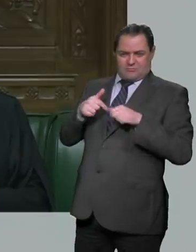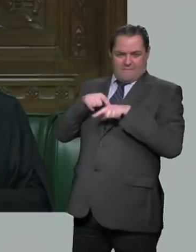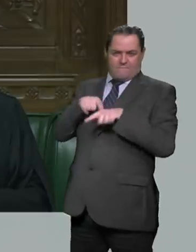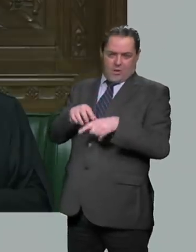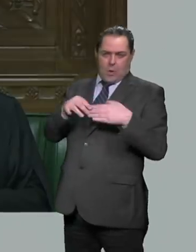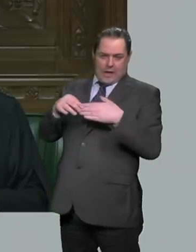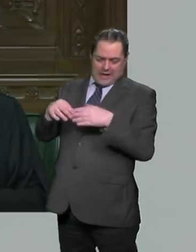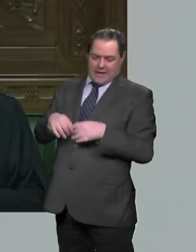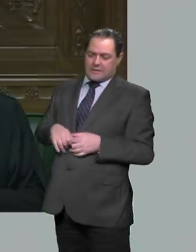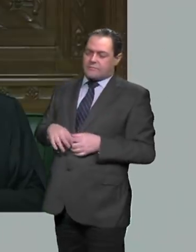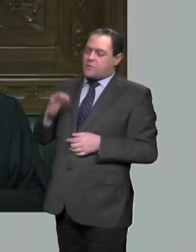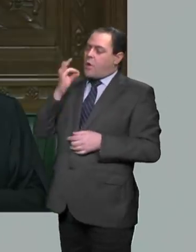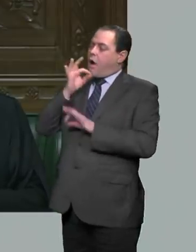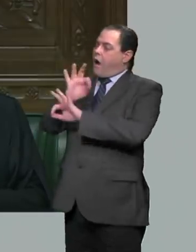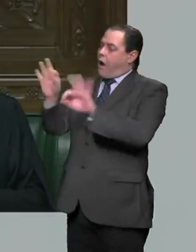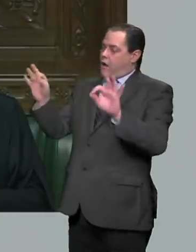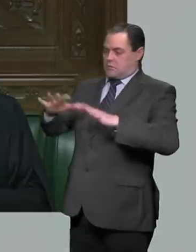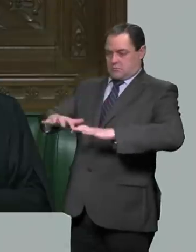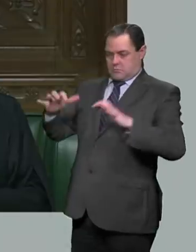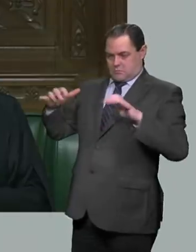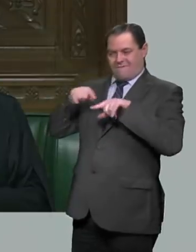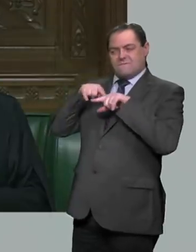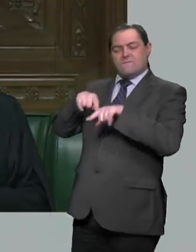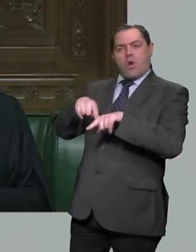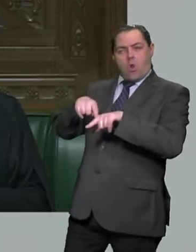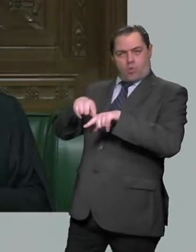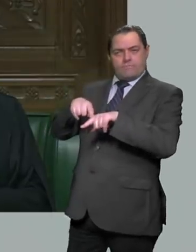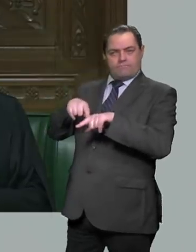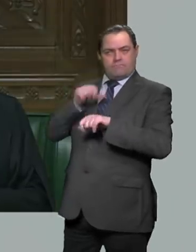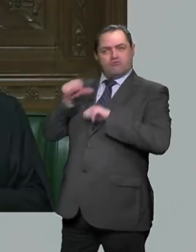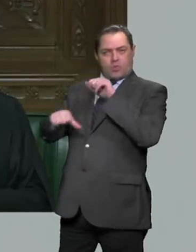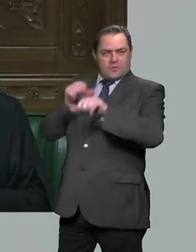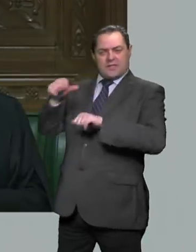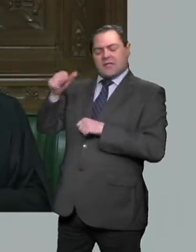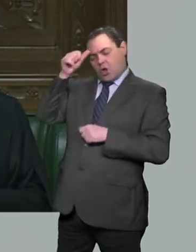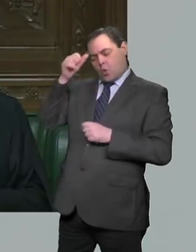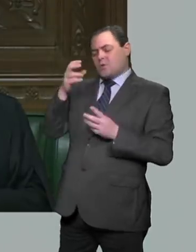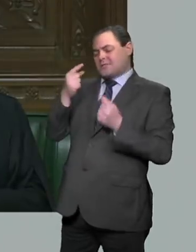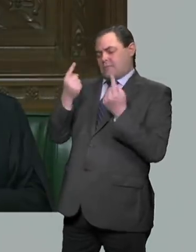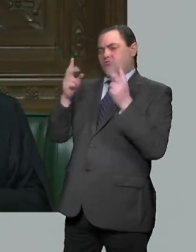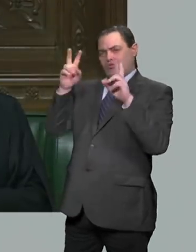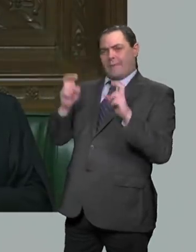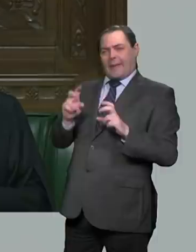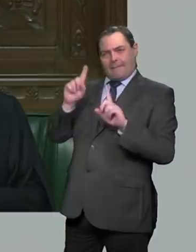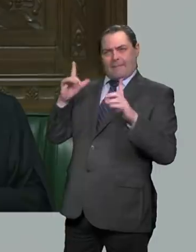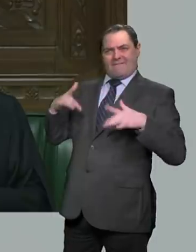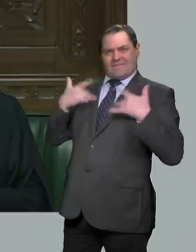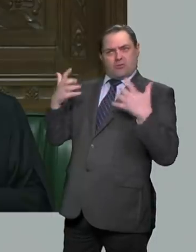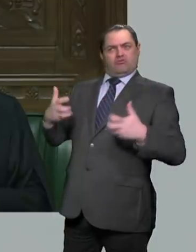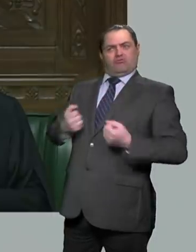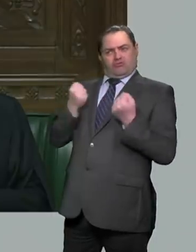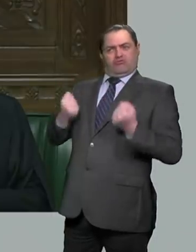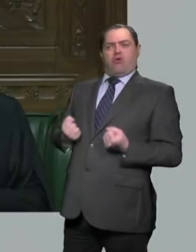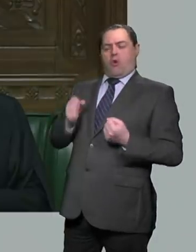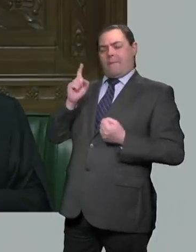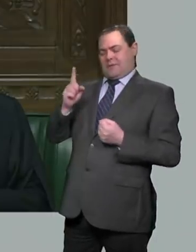I ask members to respect this approach. I know feelings run high on important issues we discuss, but there are plenty